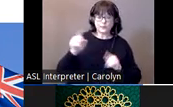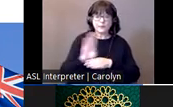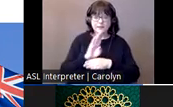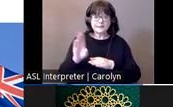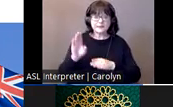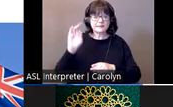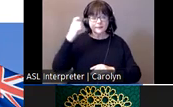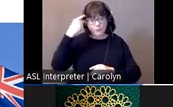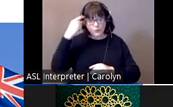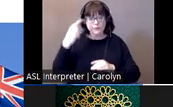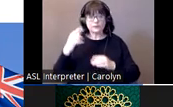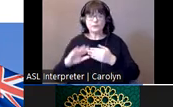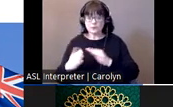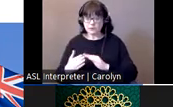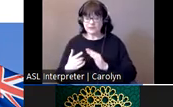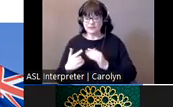differently.